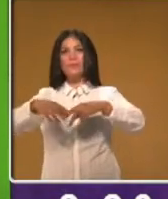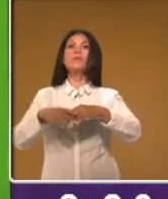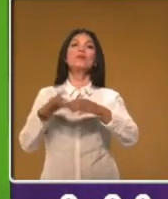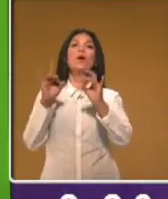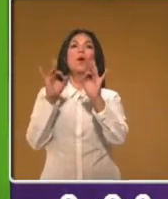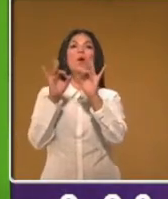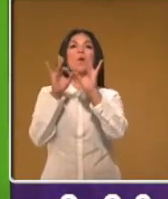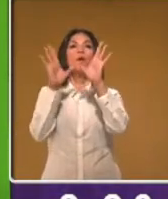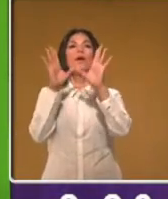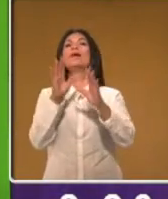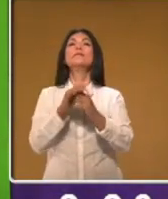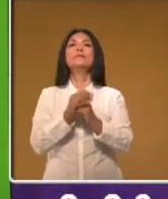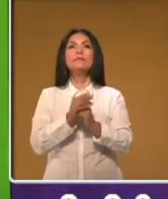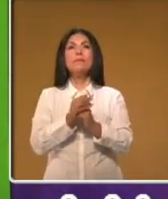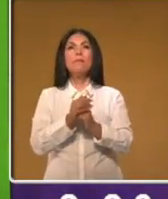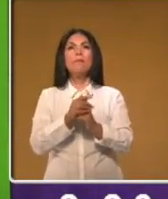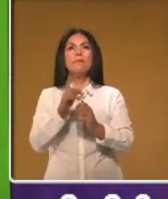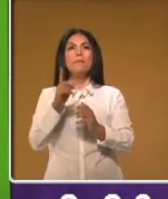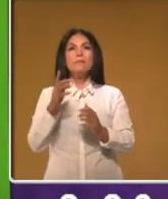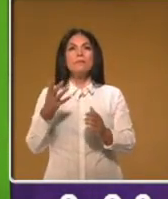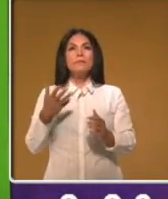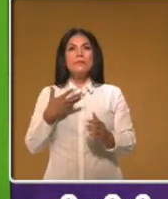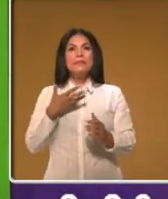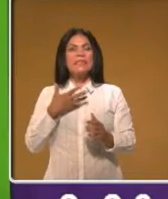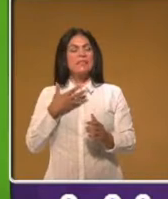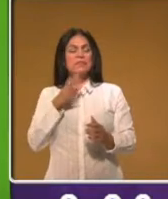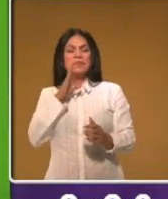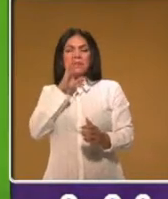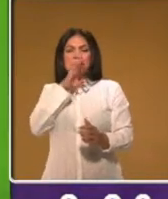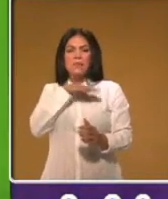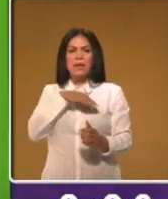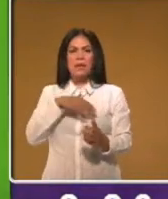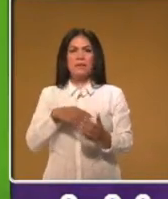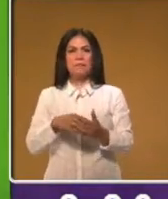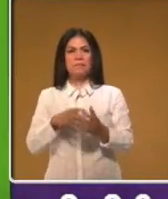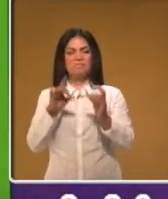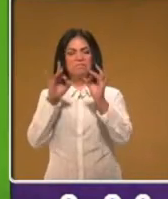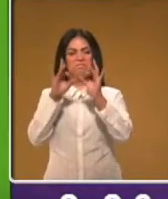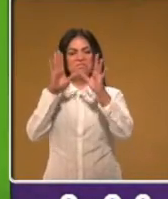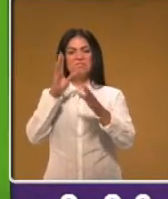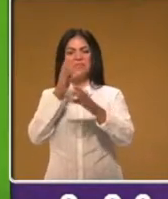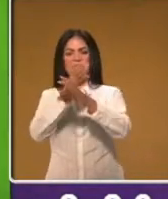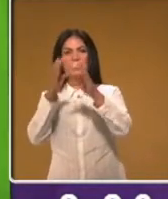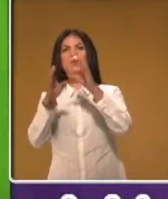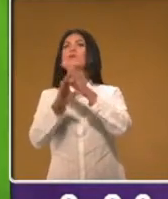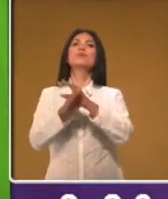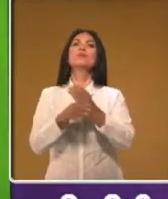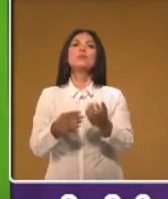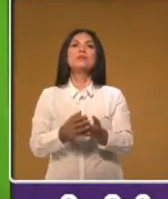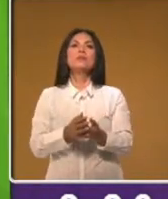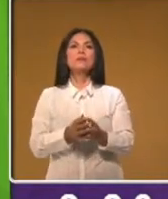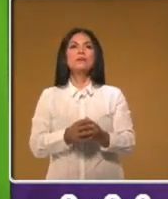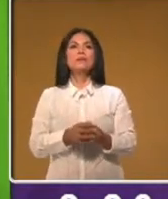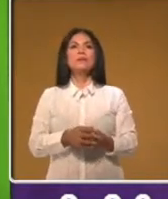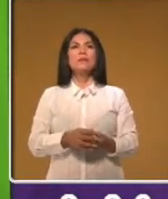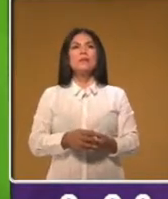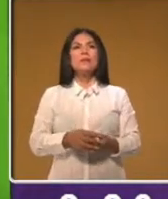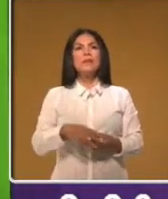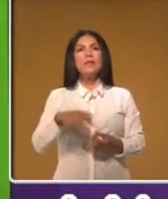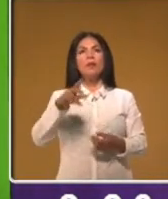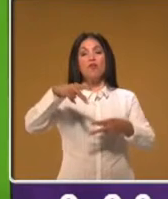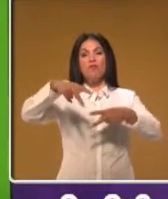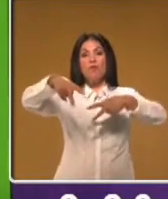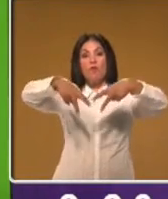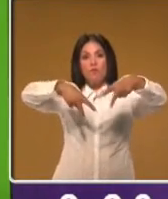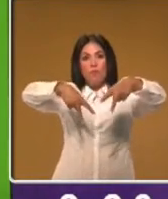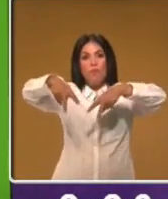can express or you can receive bad service. For example, if you are playing online with your favorite video game and